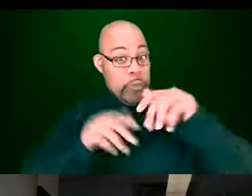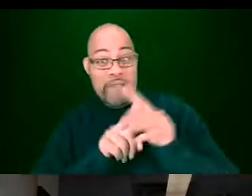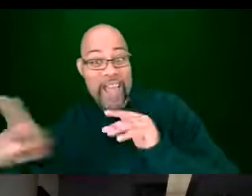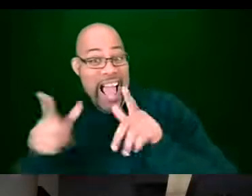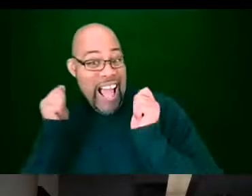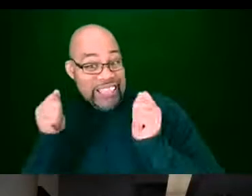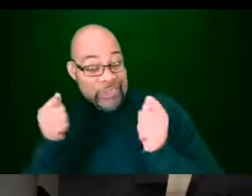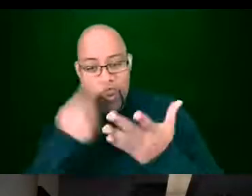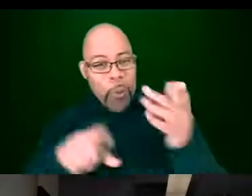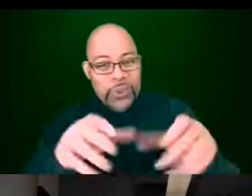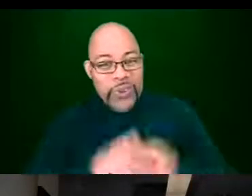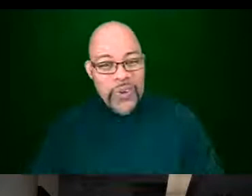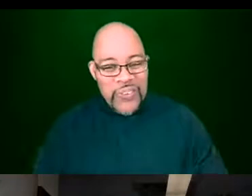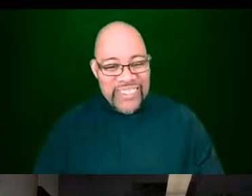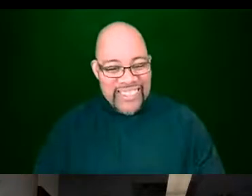fast?